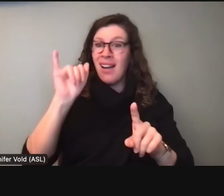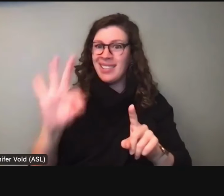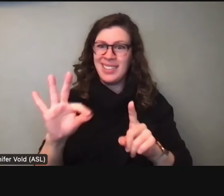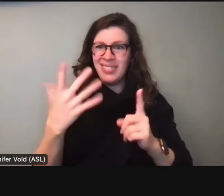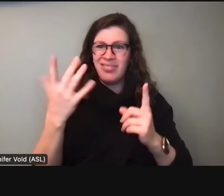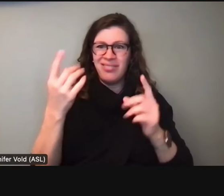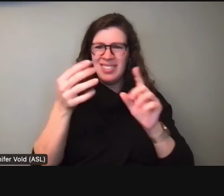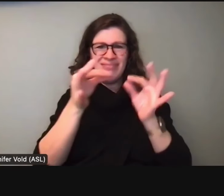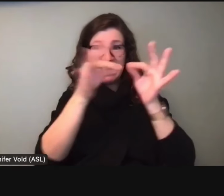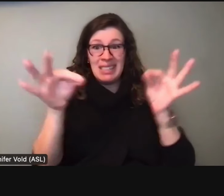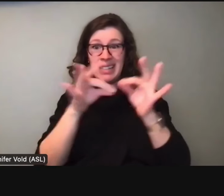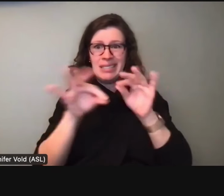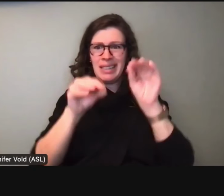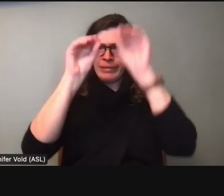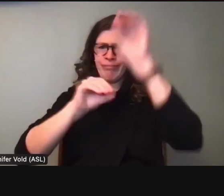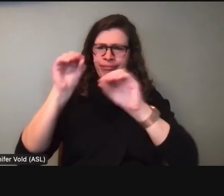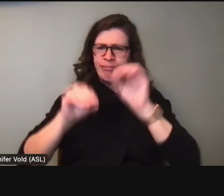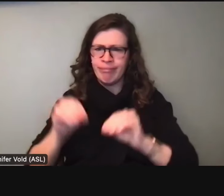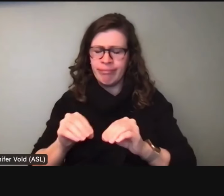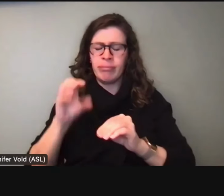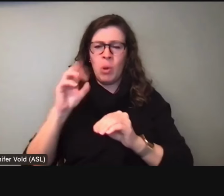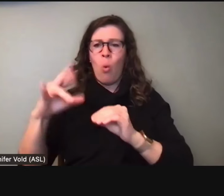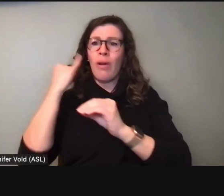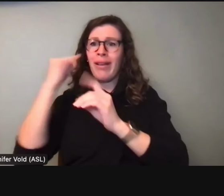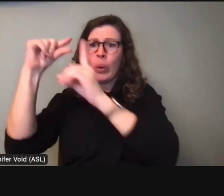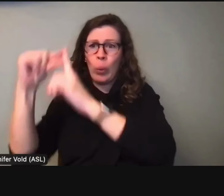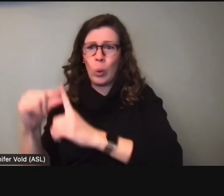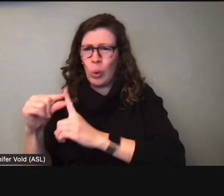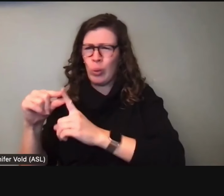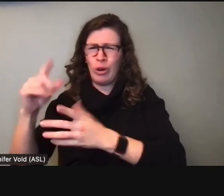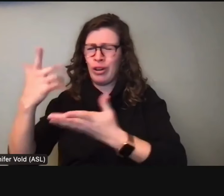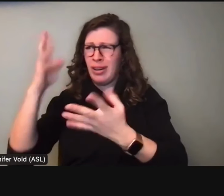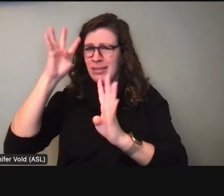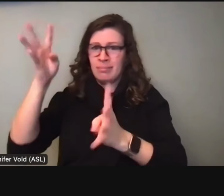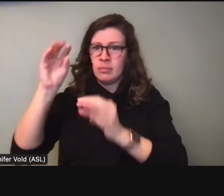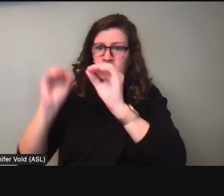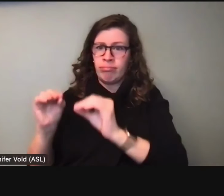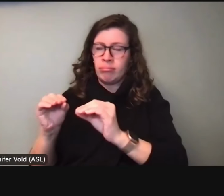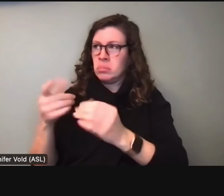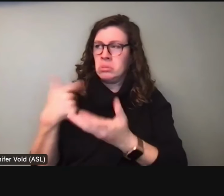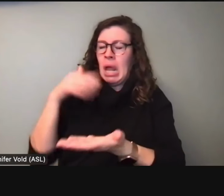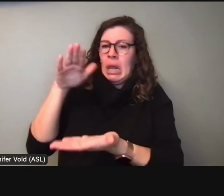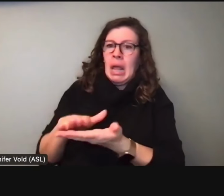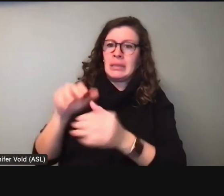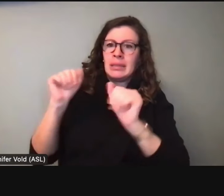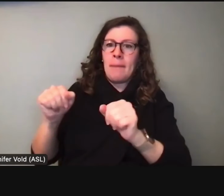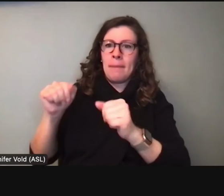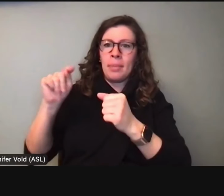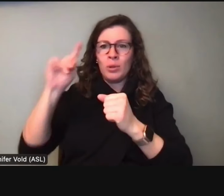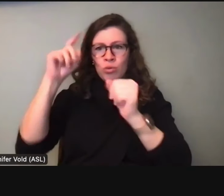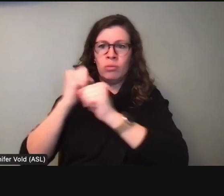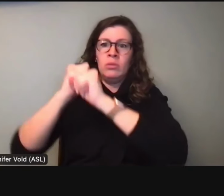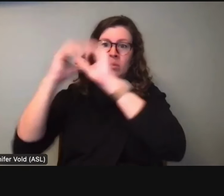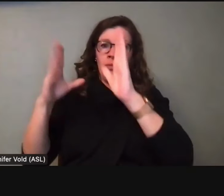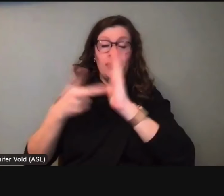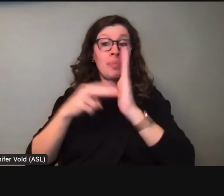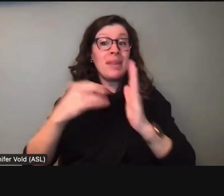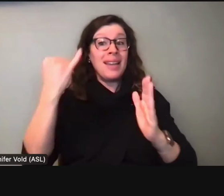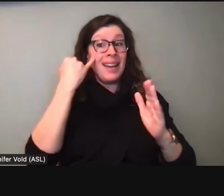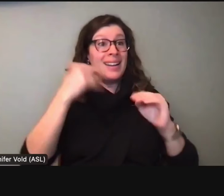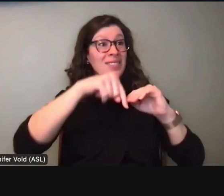sentence order is scrambled, and particularly when the word order is scrambled. So if deep processing actually matters, or predicts the extent to which an